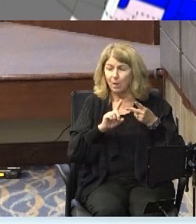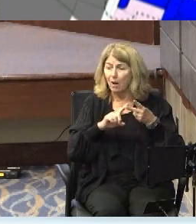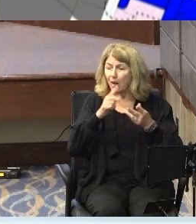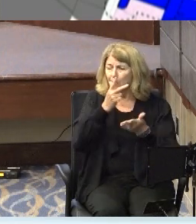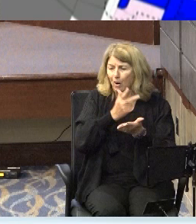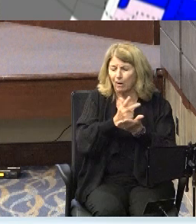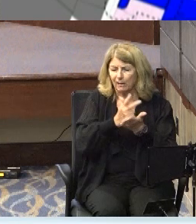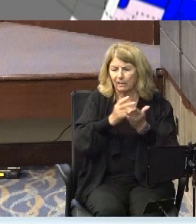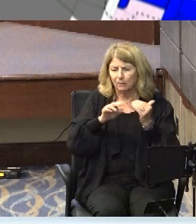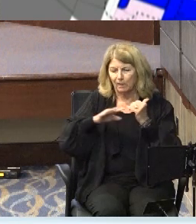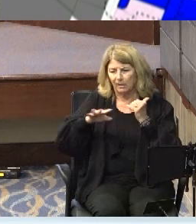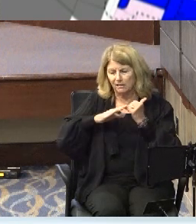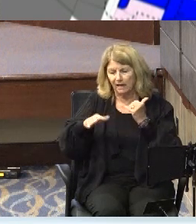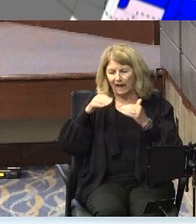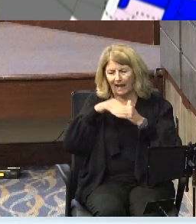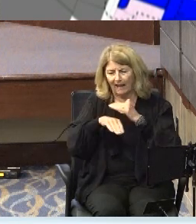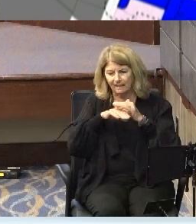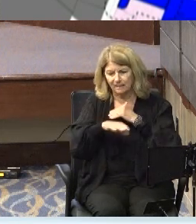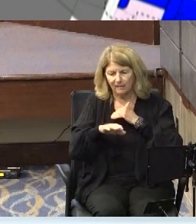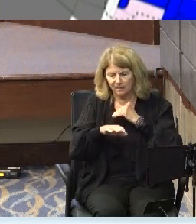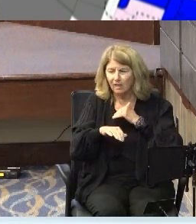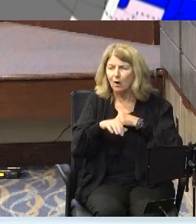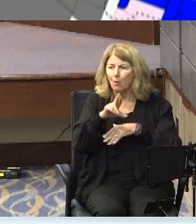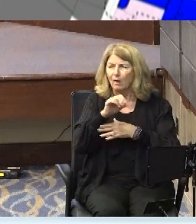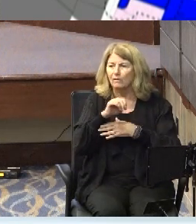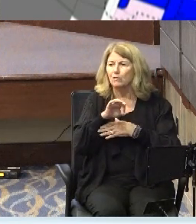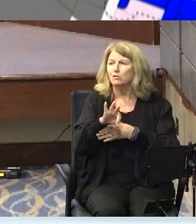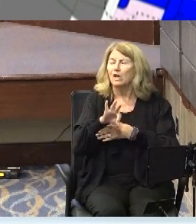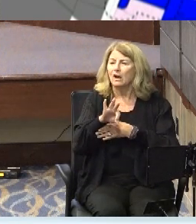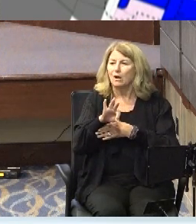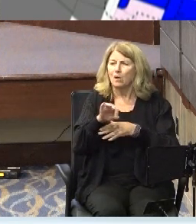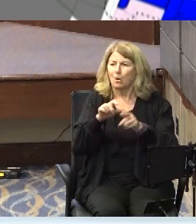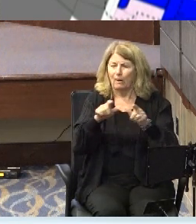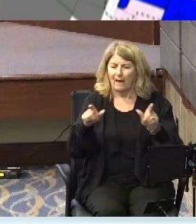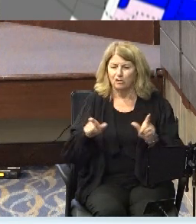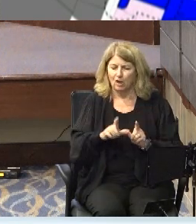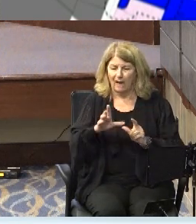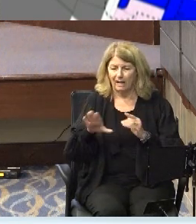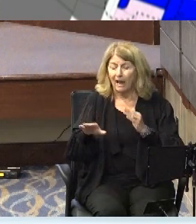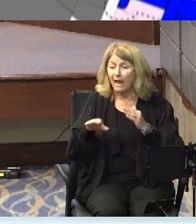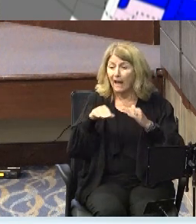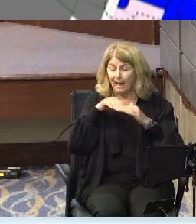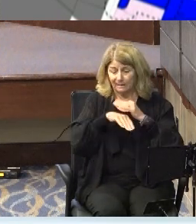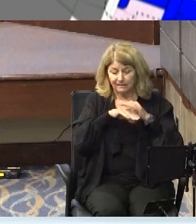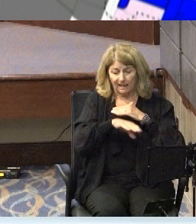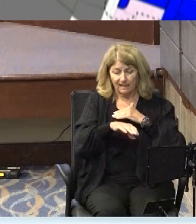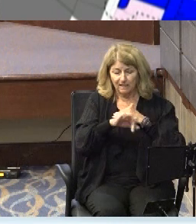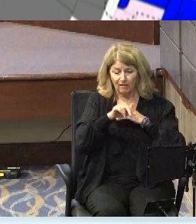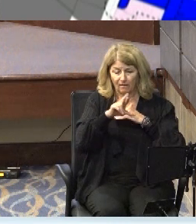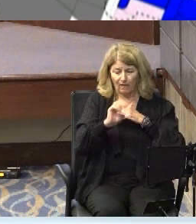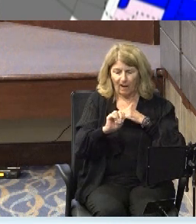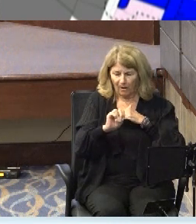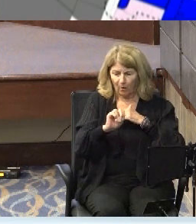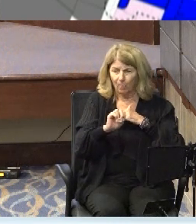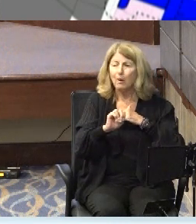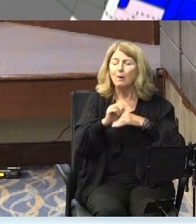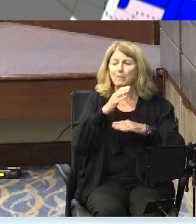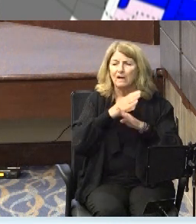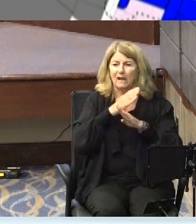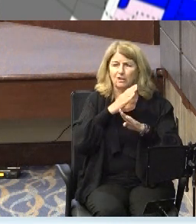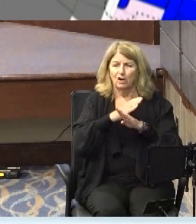pedestrian access and circulation, landscaping, refuse location and access, and fire protection location and